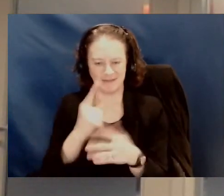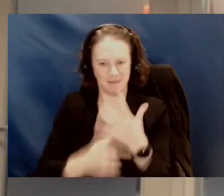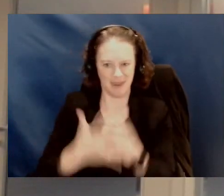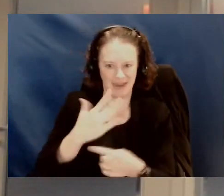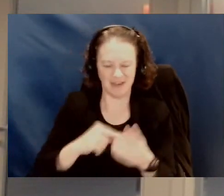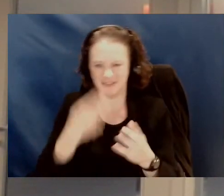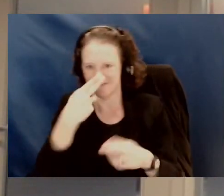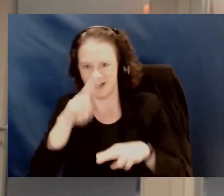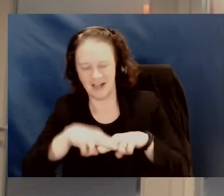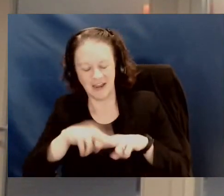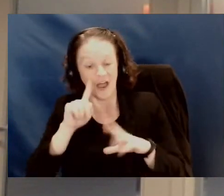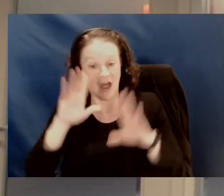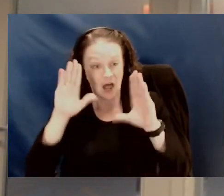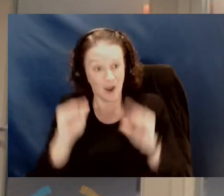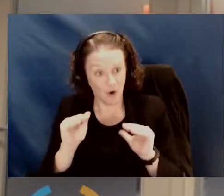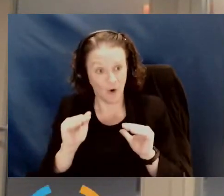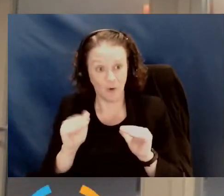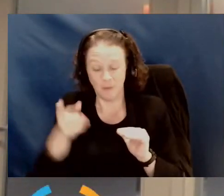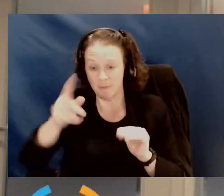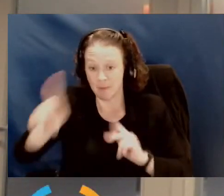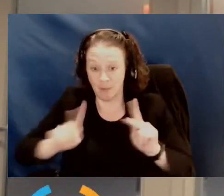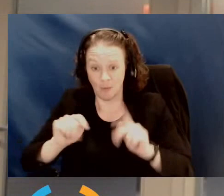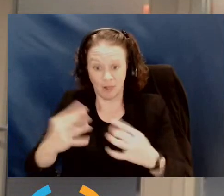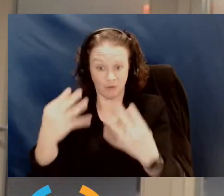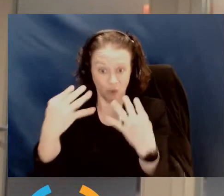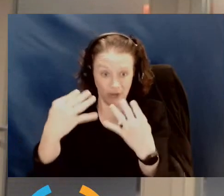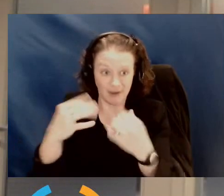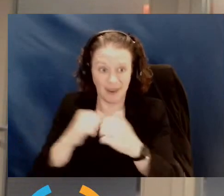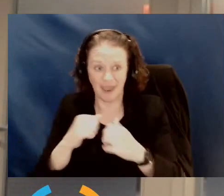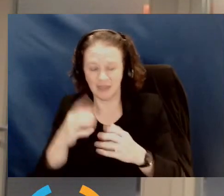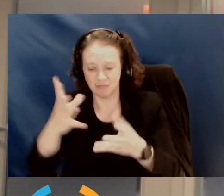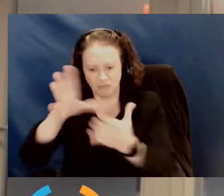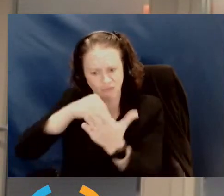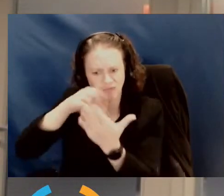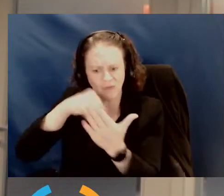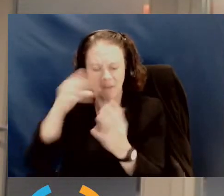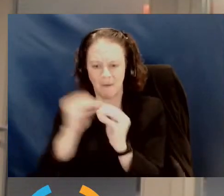get informed. This is an important race, and this forum certainly provides